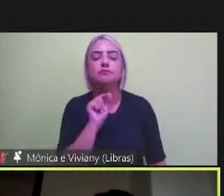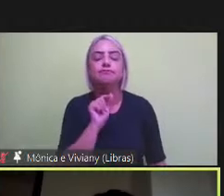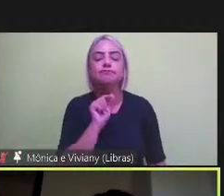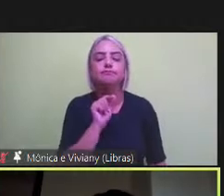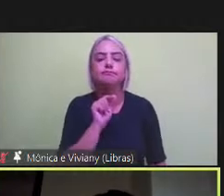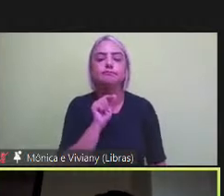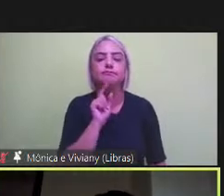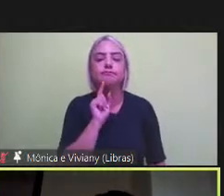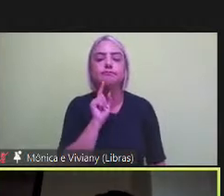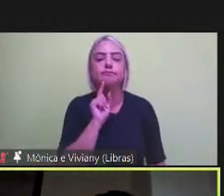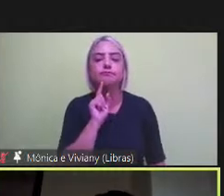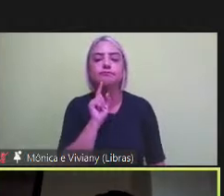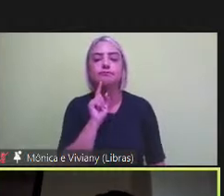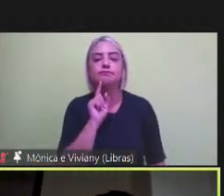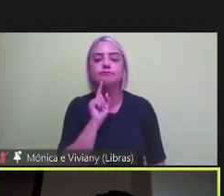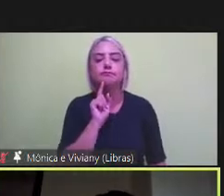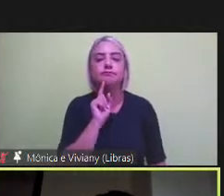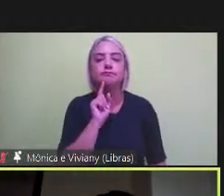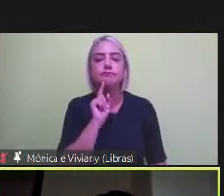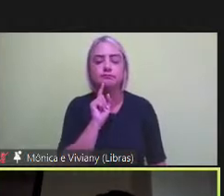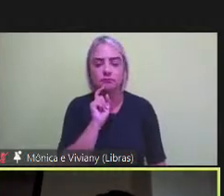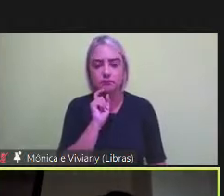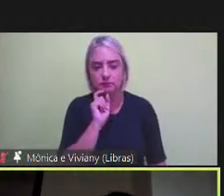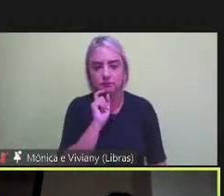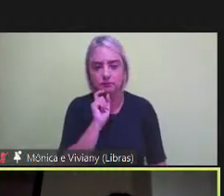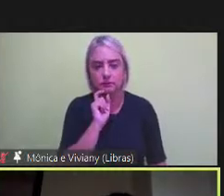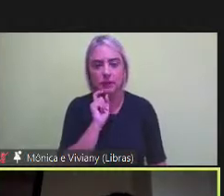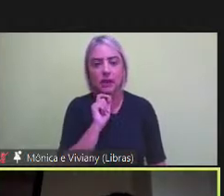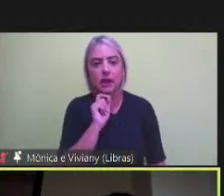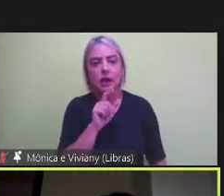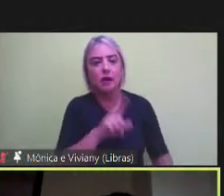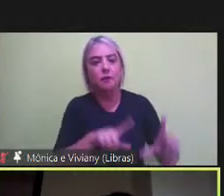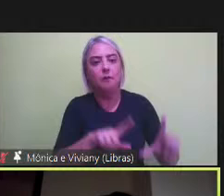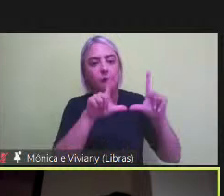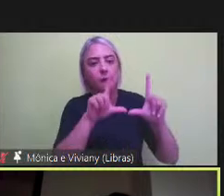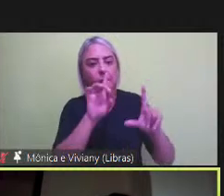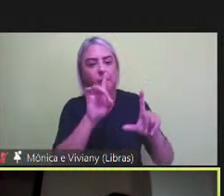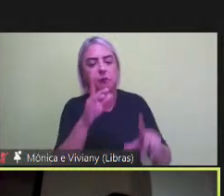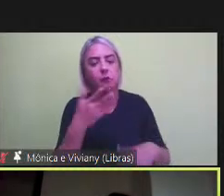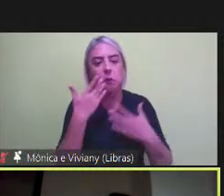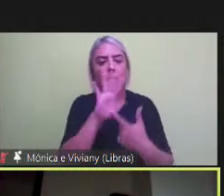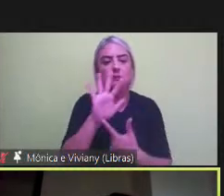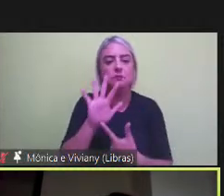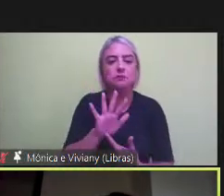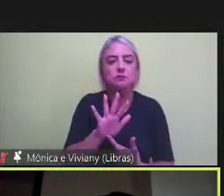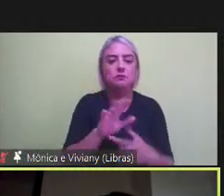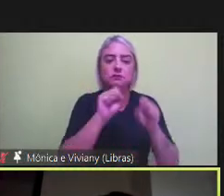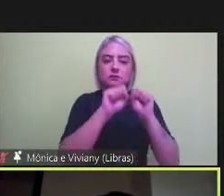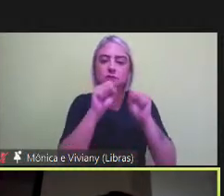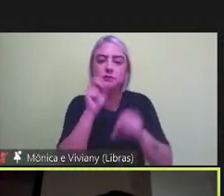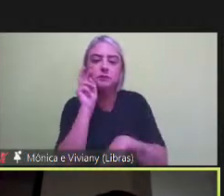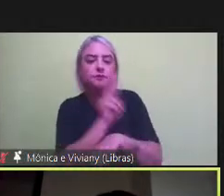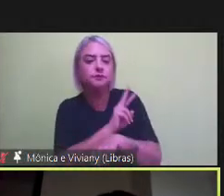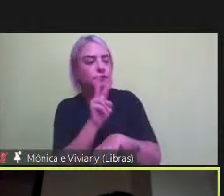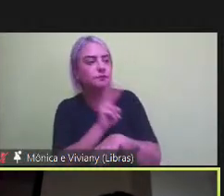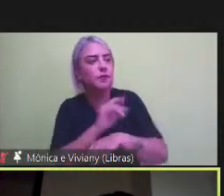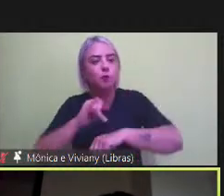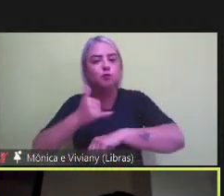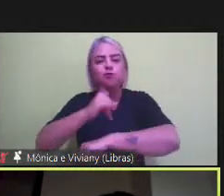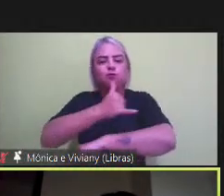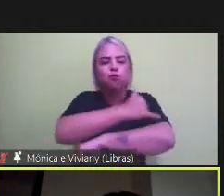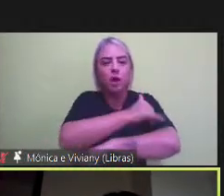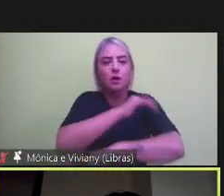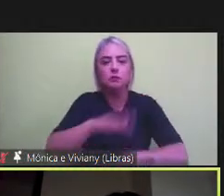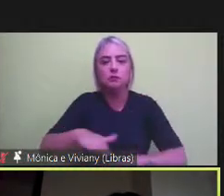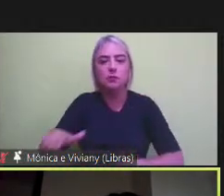In this slide, it's just to show the vigilance system